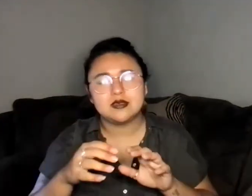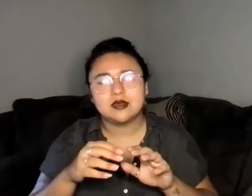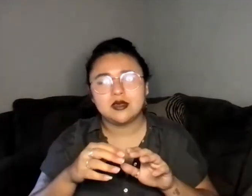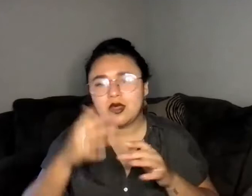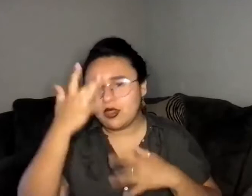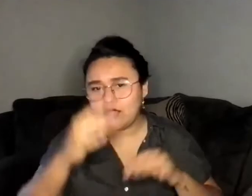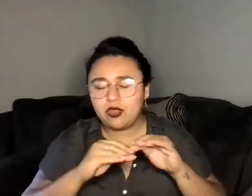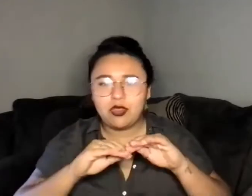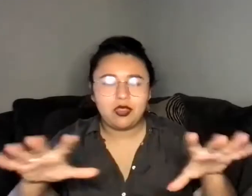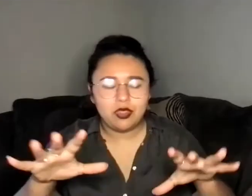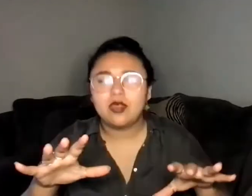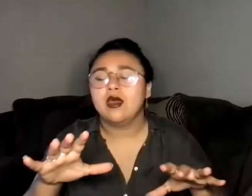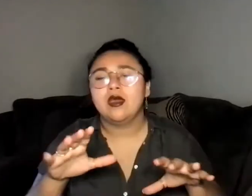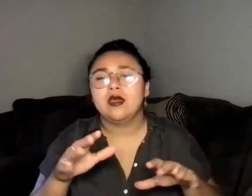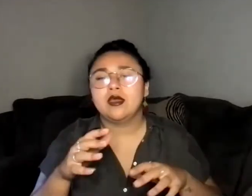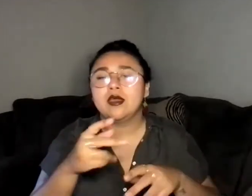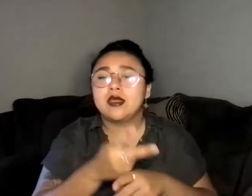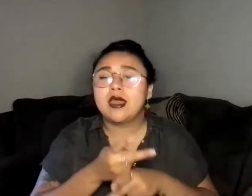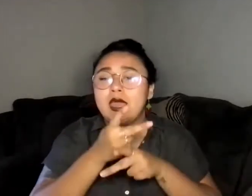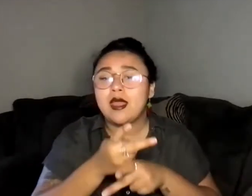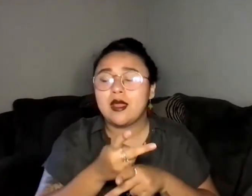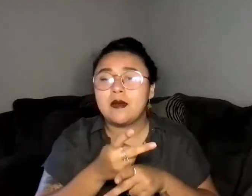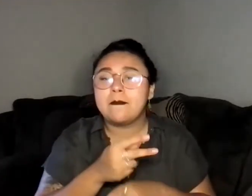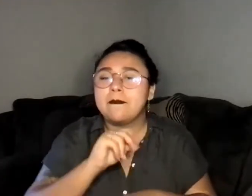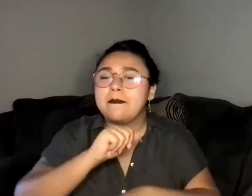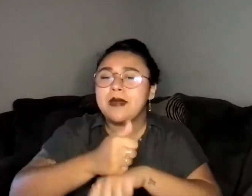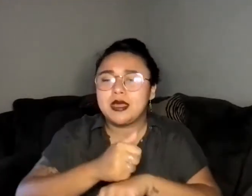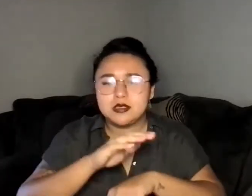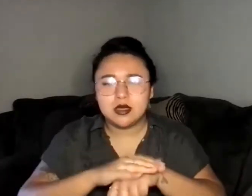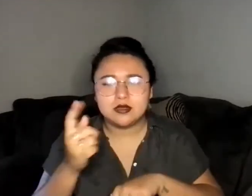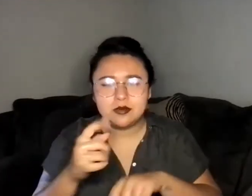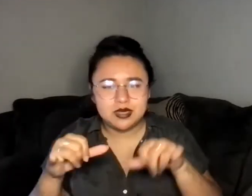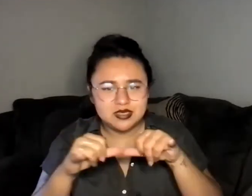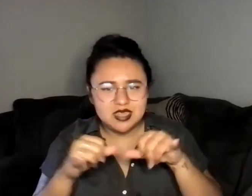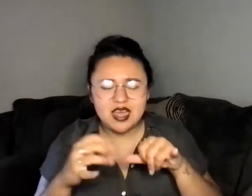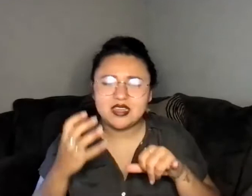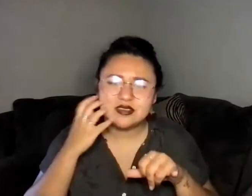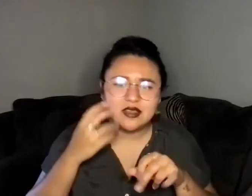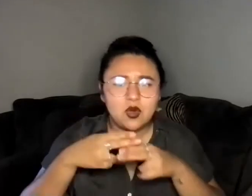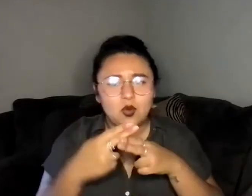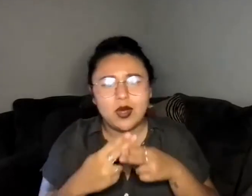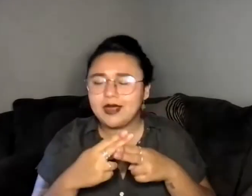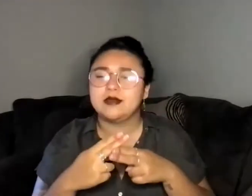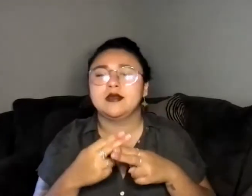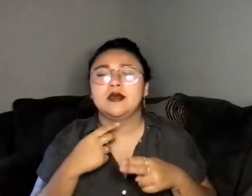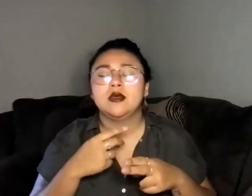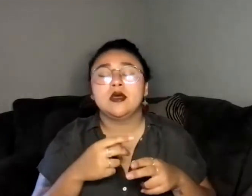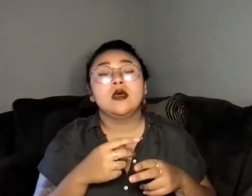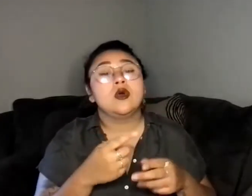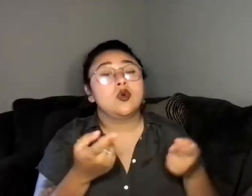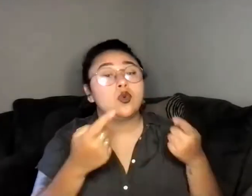And then when the vaccine became available, we did a lot of vaccine work and trying to